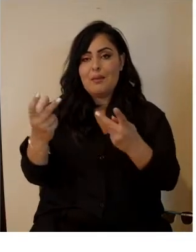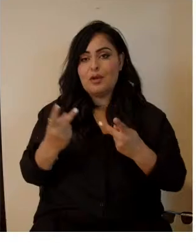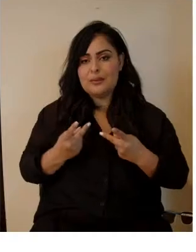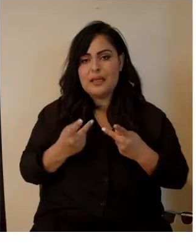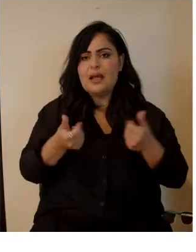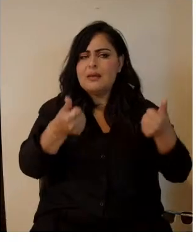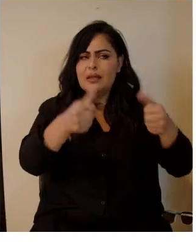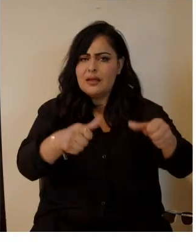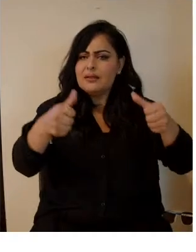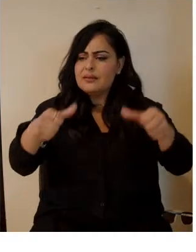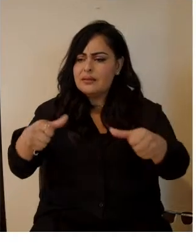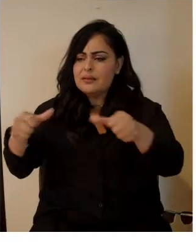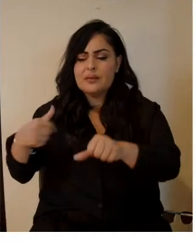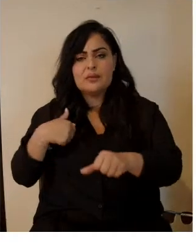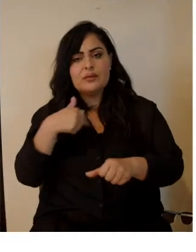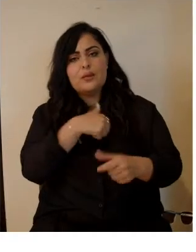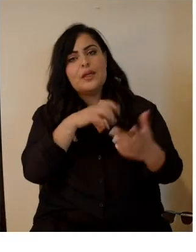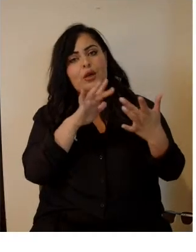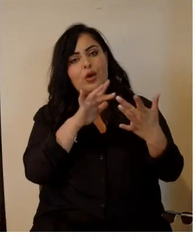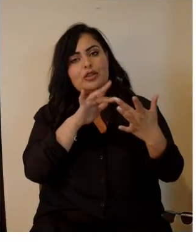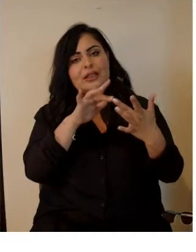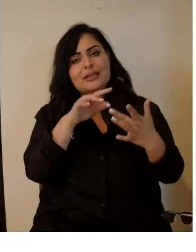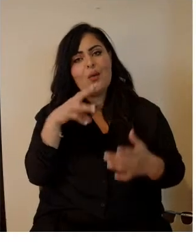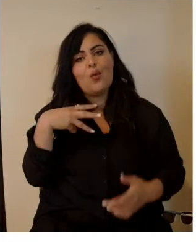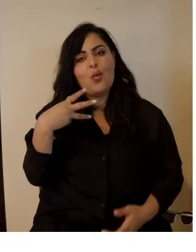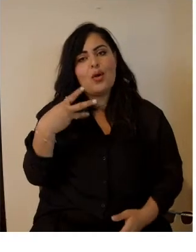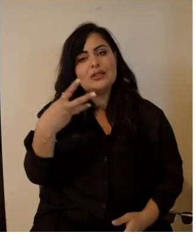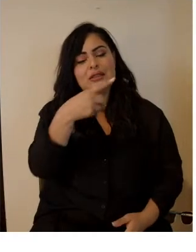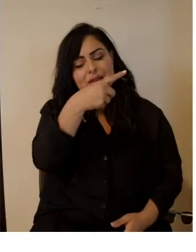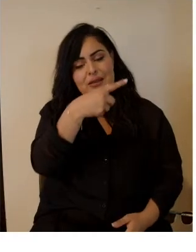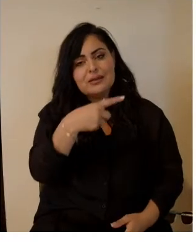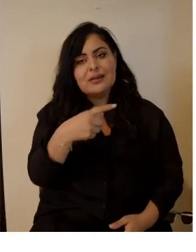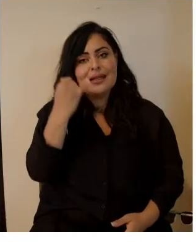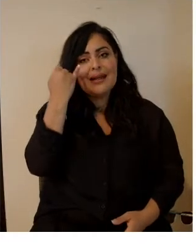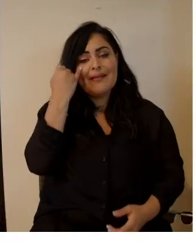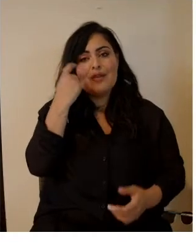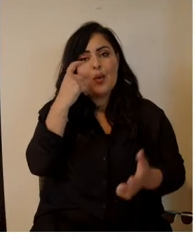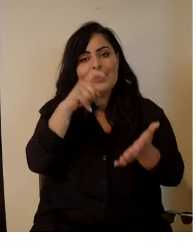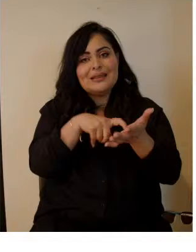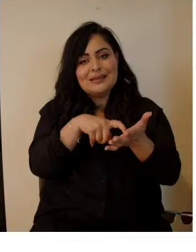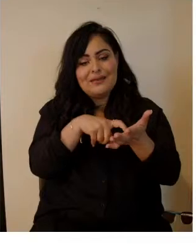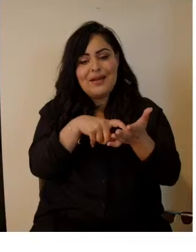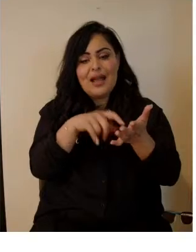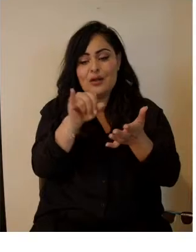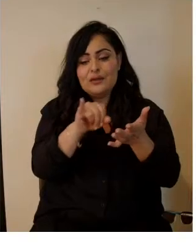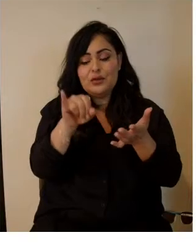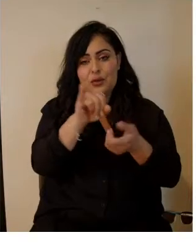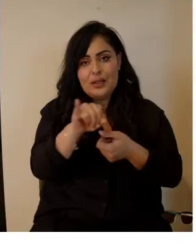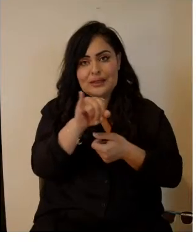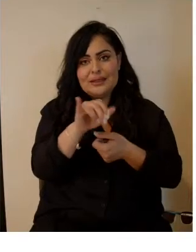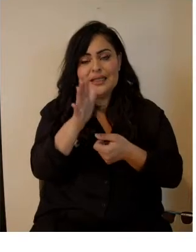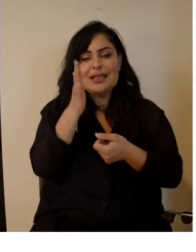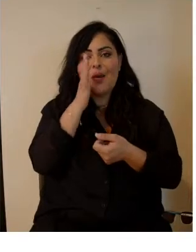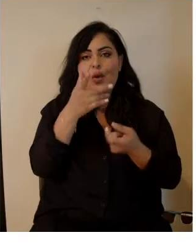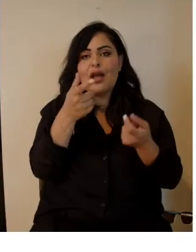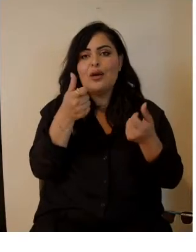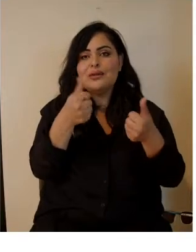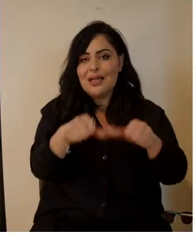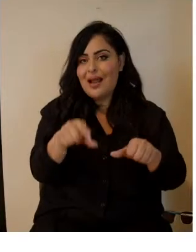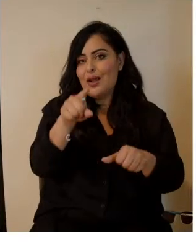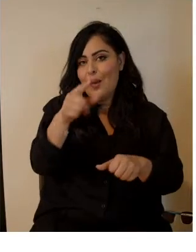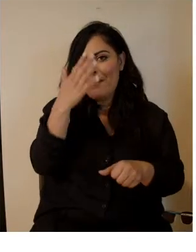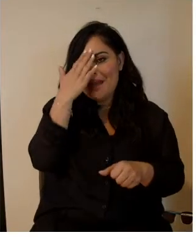have been in contact with Washington. What they're saying is if you identify that you have insurance, you will get denied. It's a glitch that they are